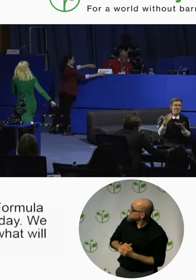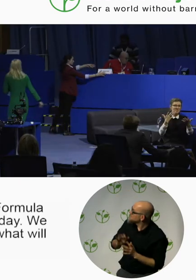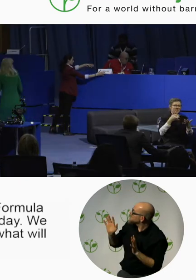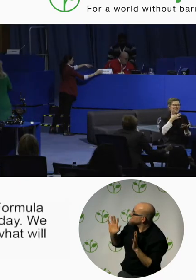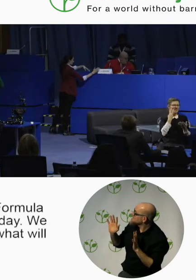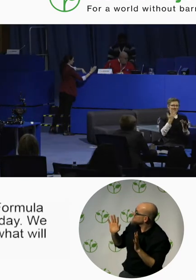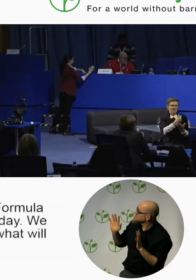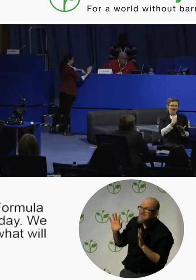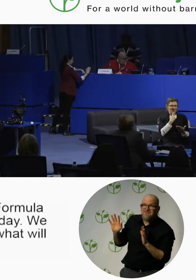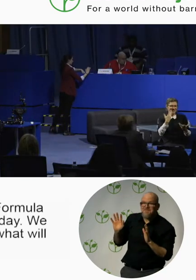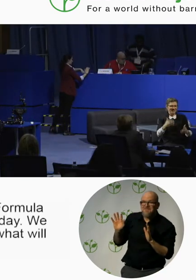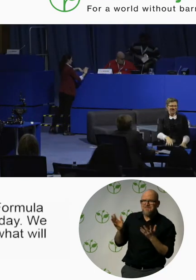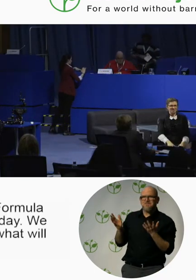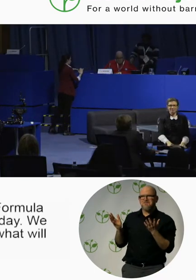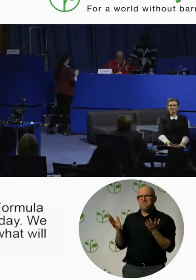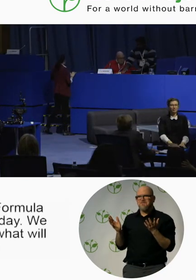you've got to say. Thank you, too. Good